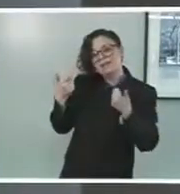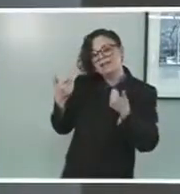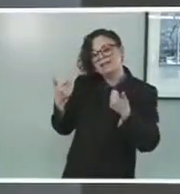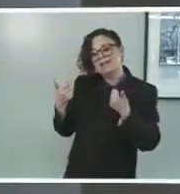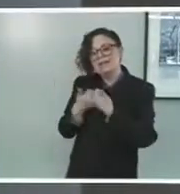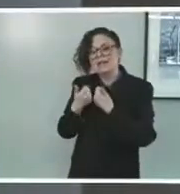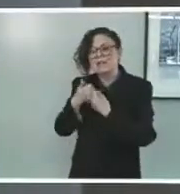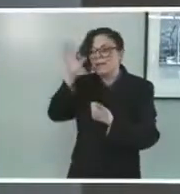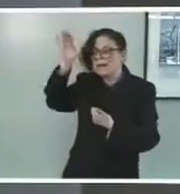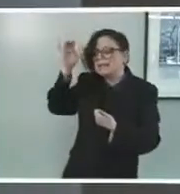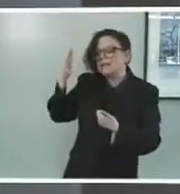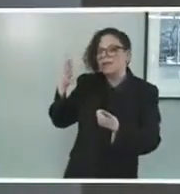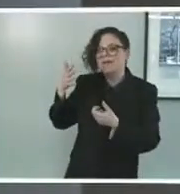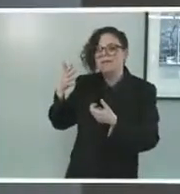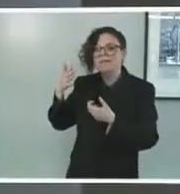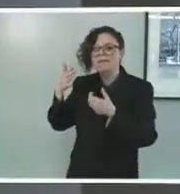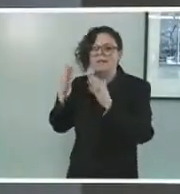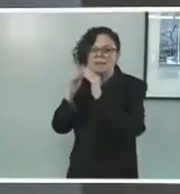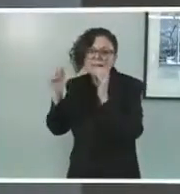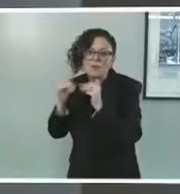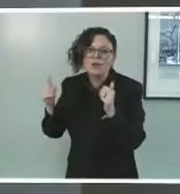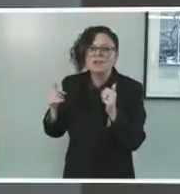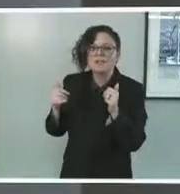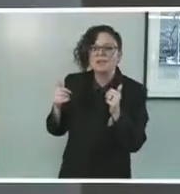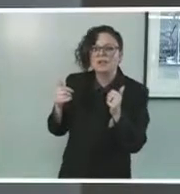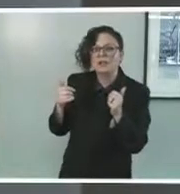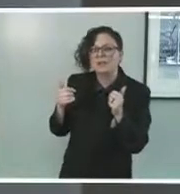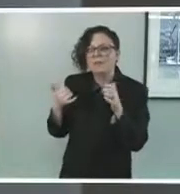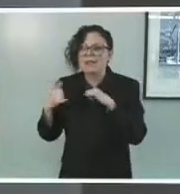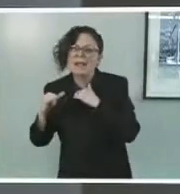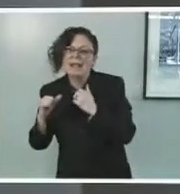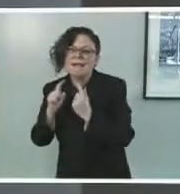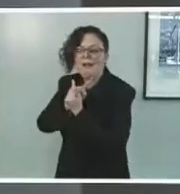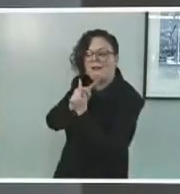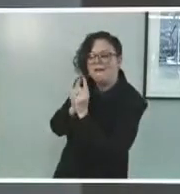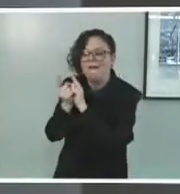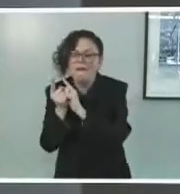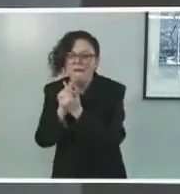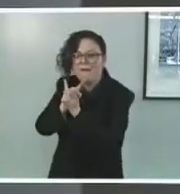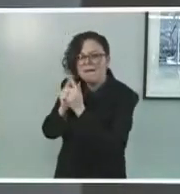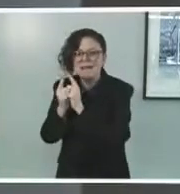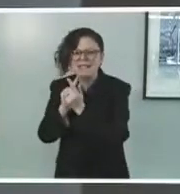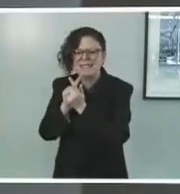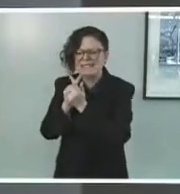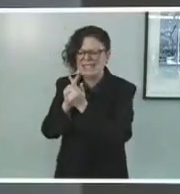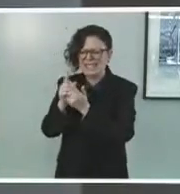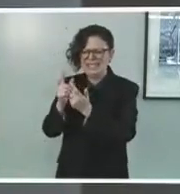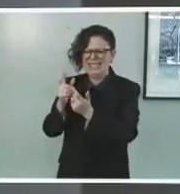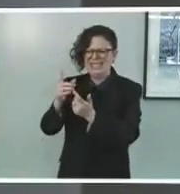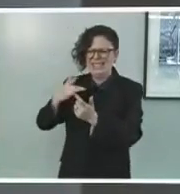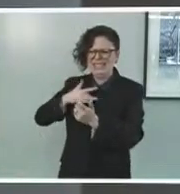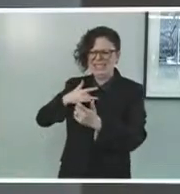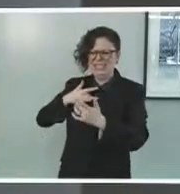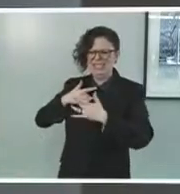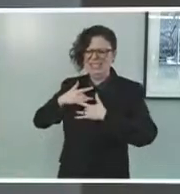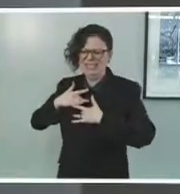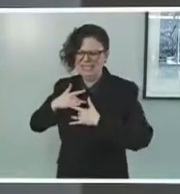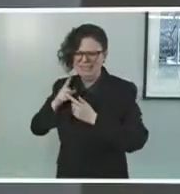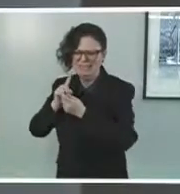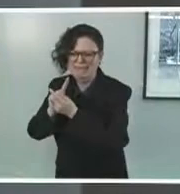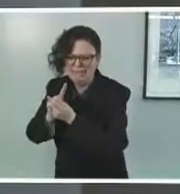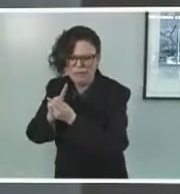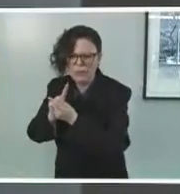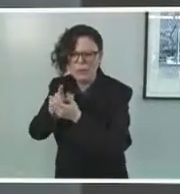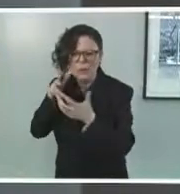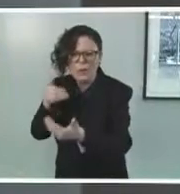else, and the smacking of skin to skin, that's what we're trying to avoid. And that's why we say maybe we discourage that